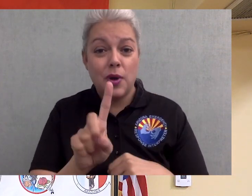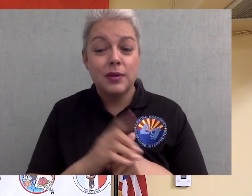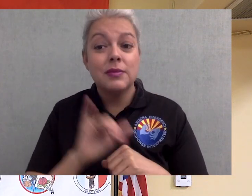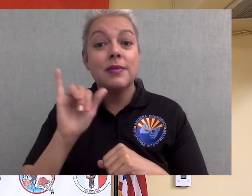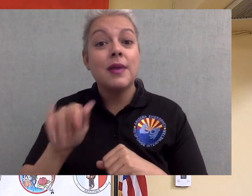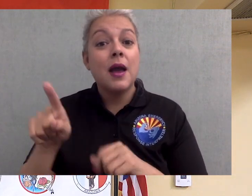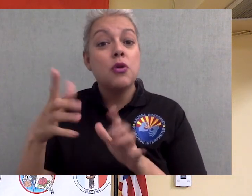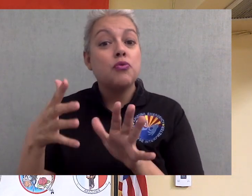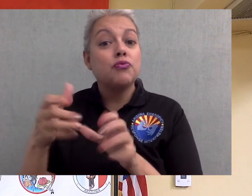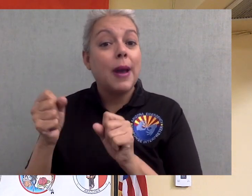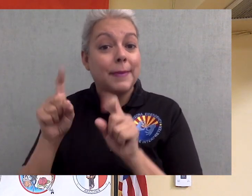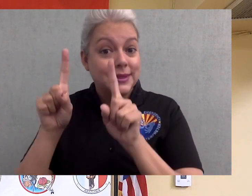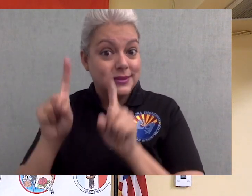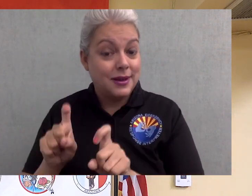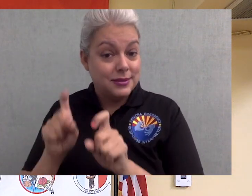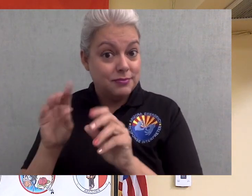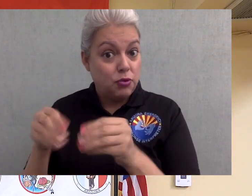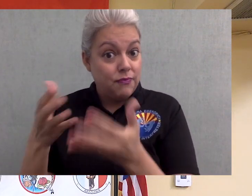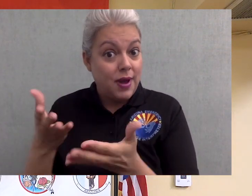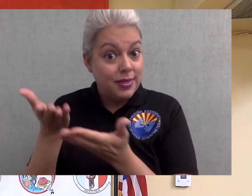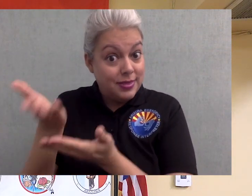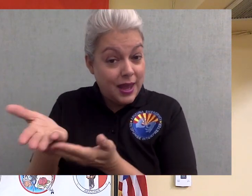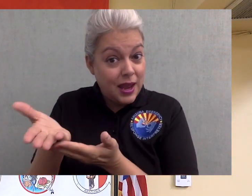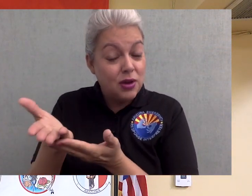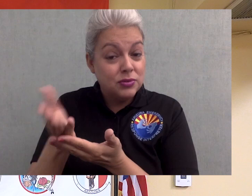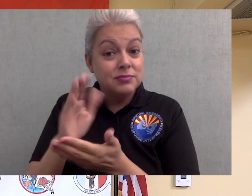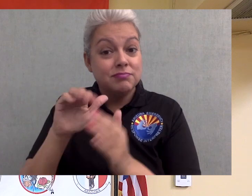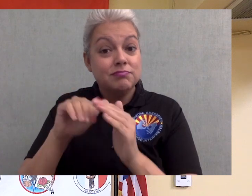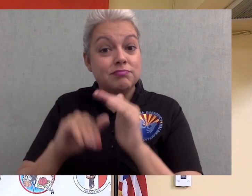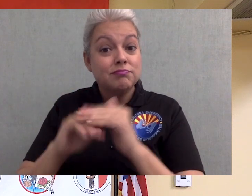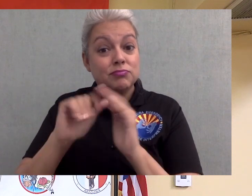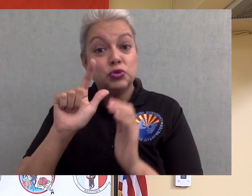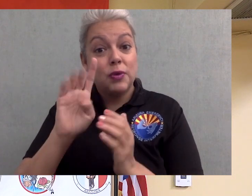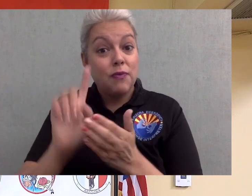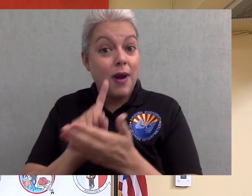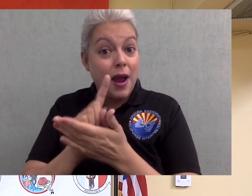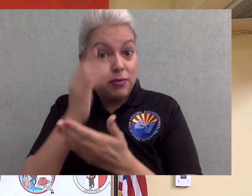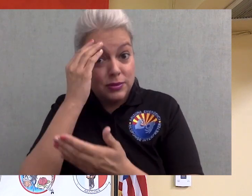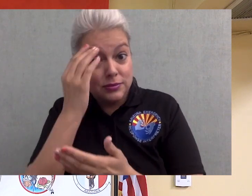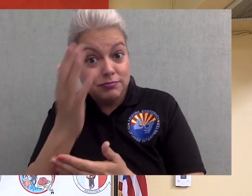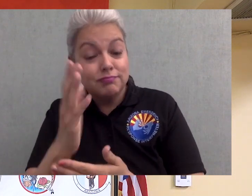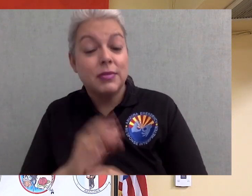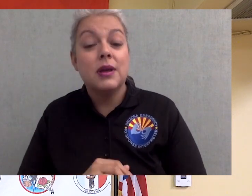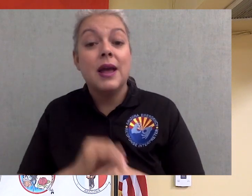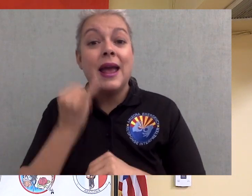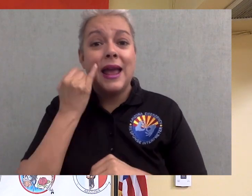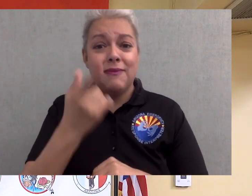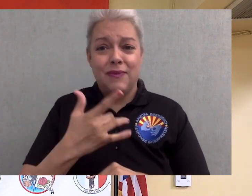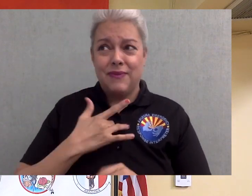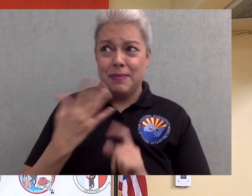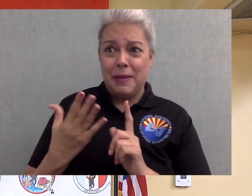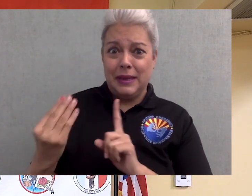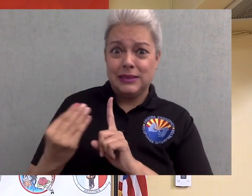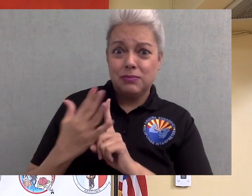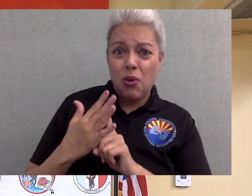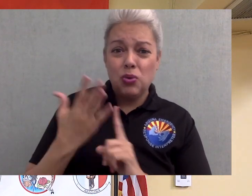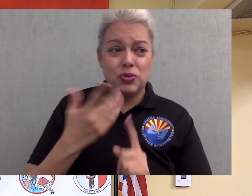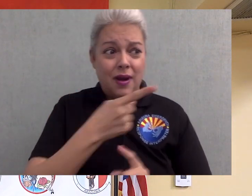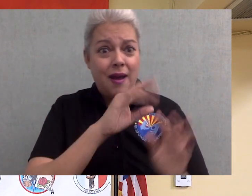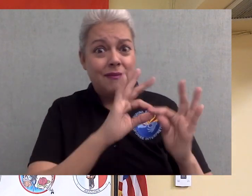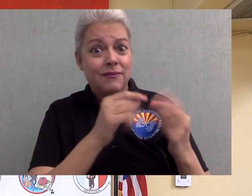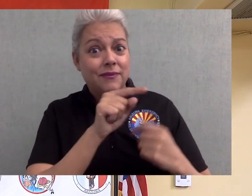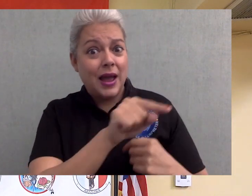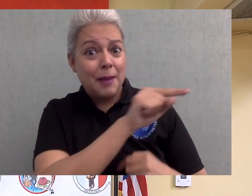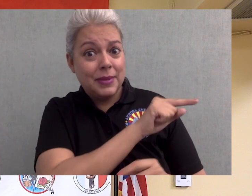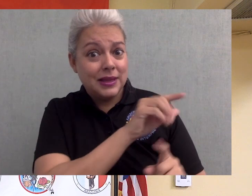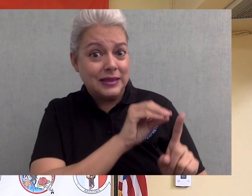there. So please, if you feel you've been exposed or your family members have, or if you haven't been tested yet and